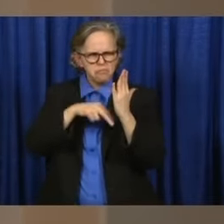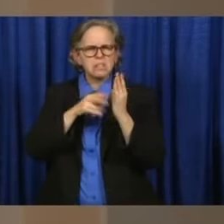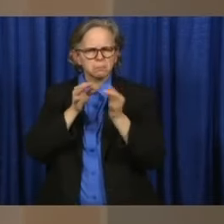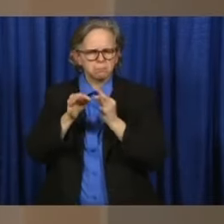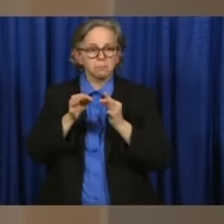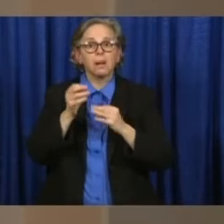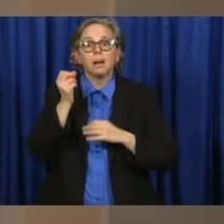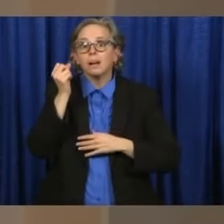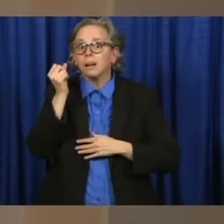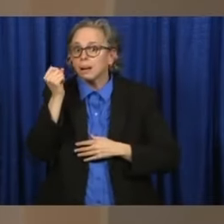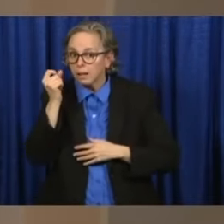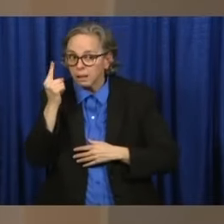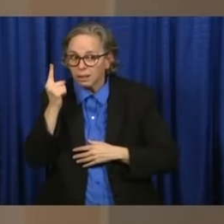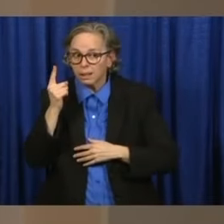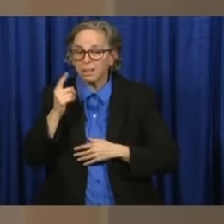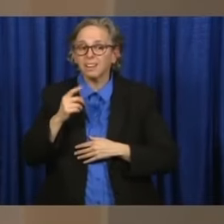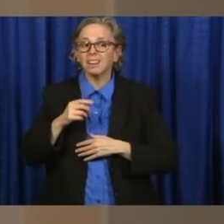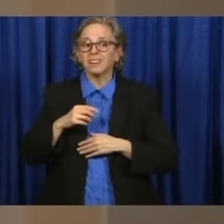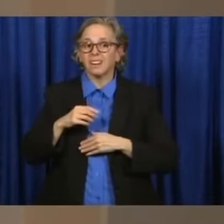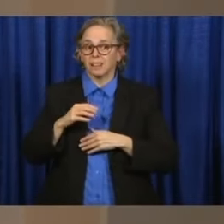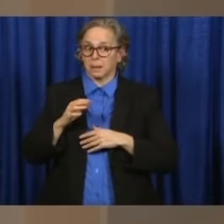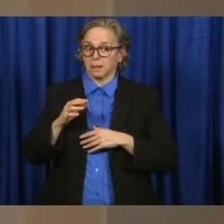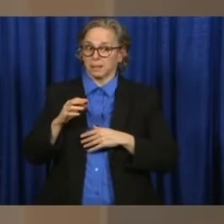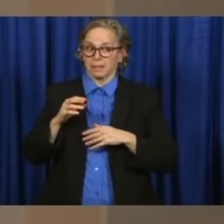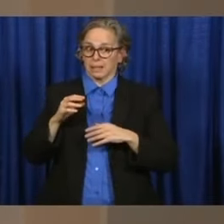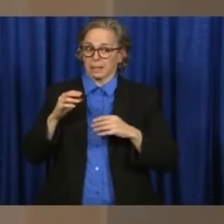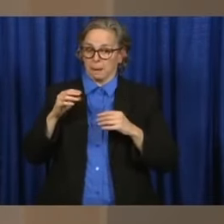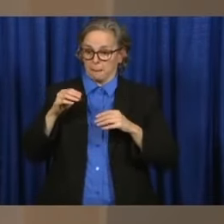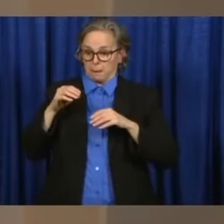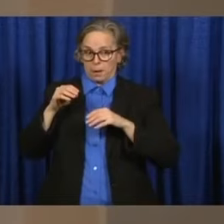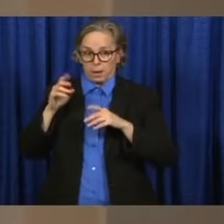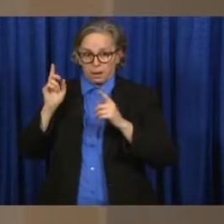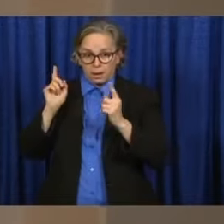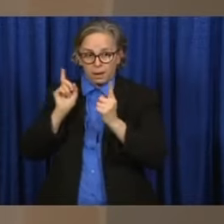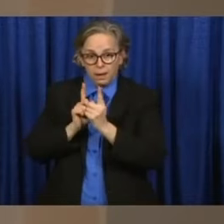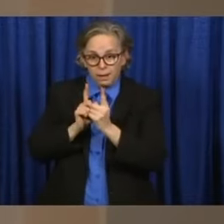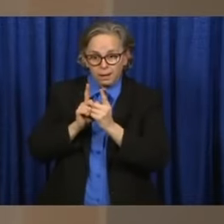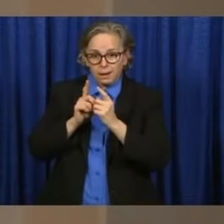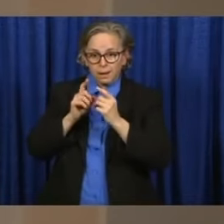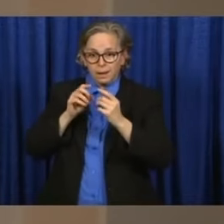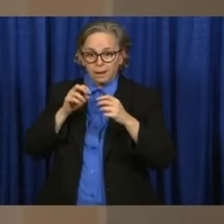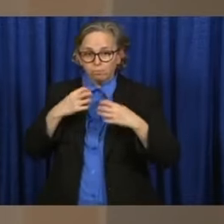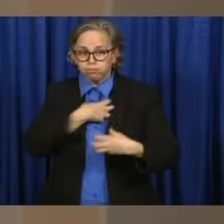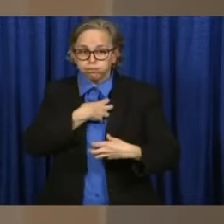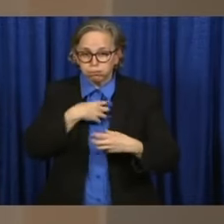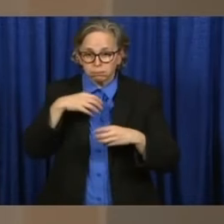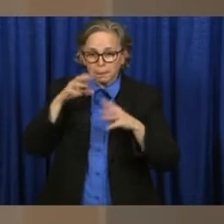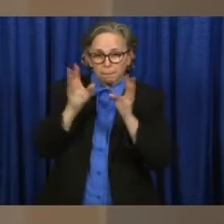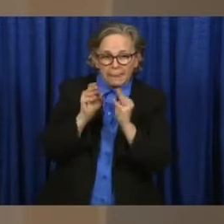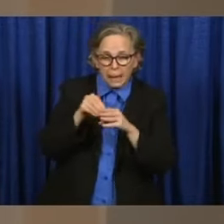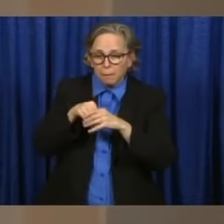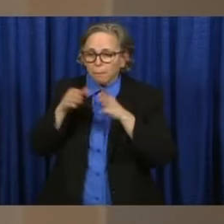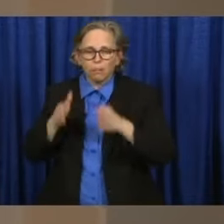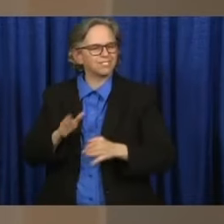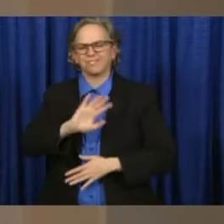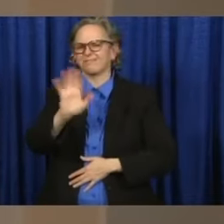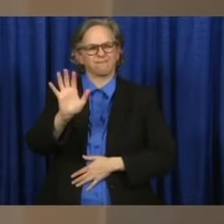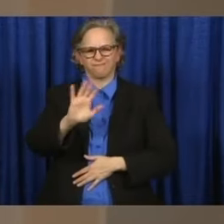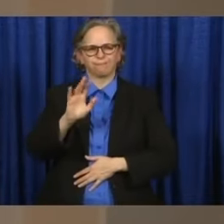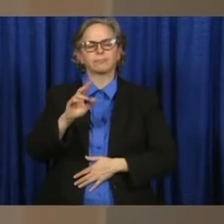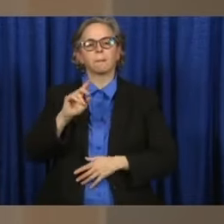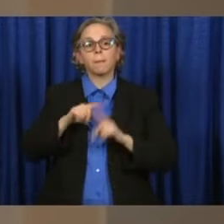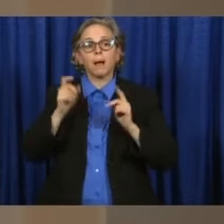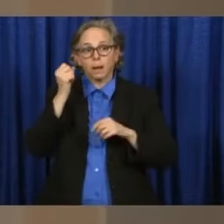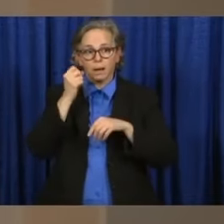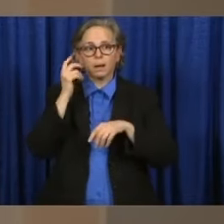will not meet in person because we just don't have people meeting in person these days. But it is item